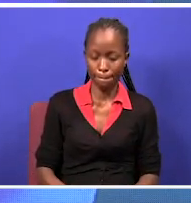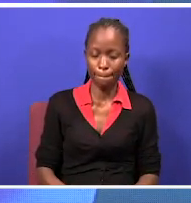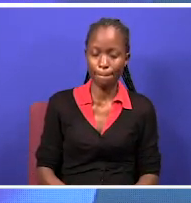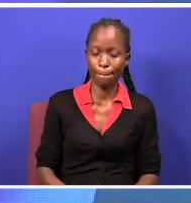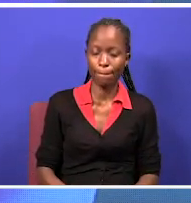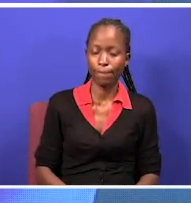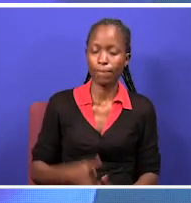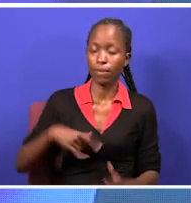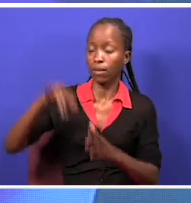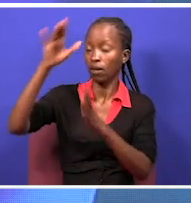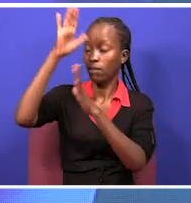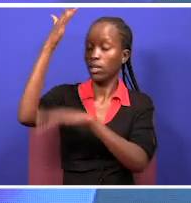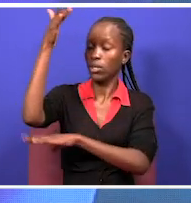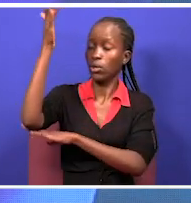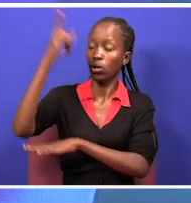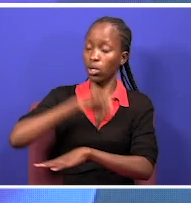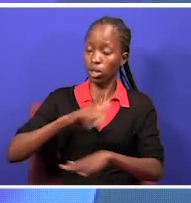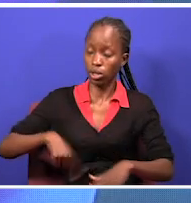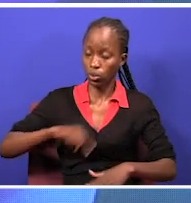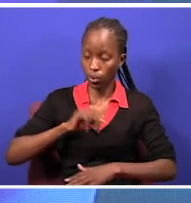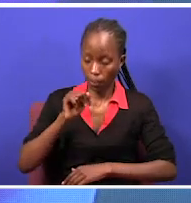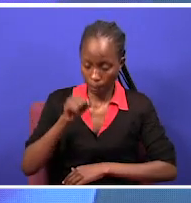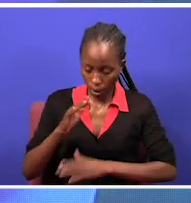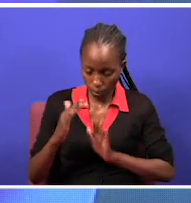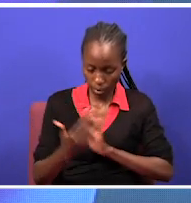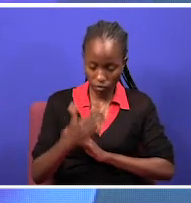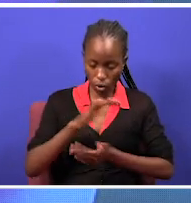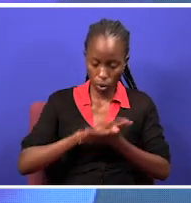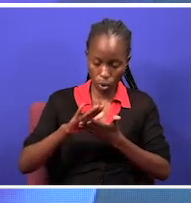Our Father and our God, we bow before your holy presence.